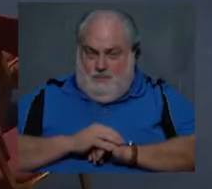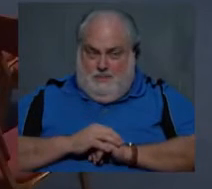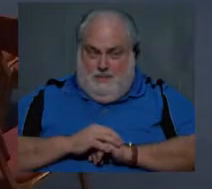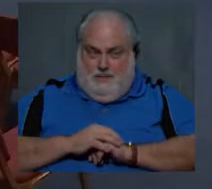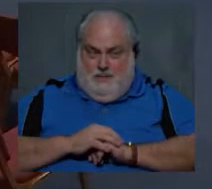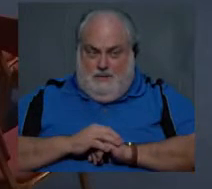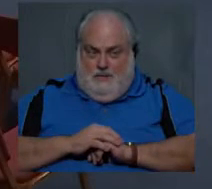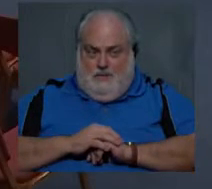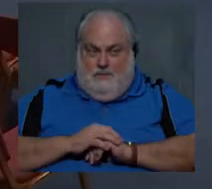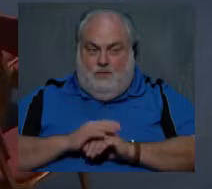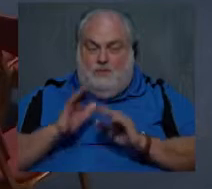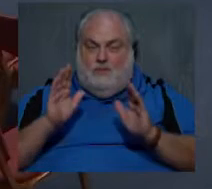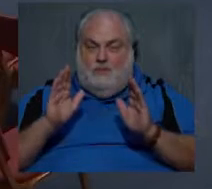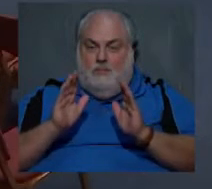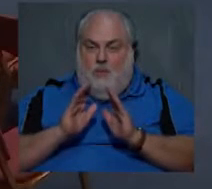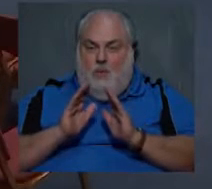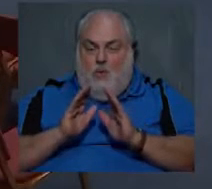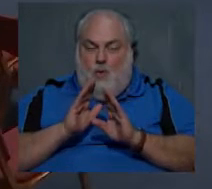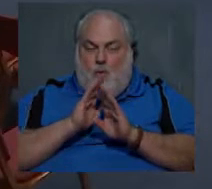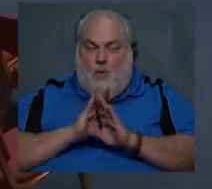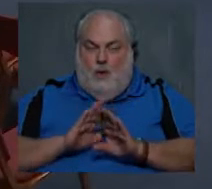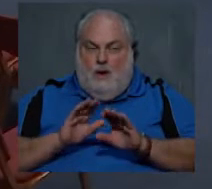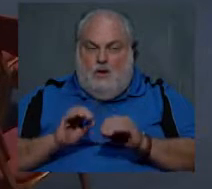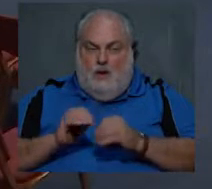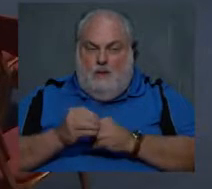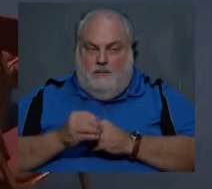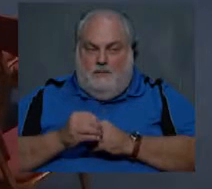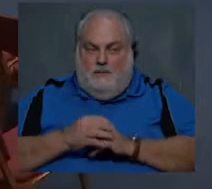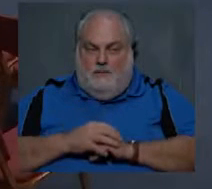for small quiet office space,